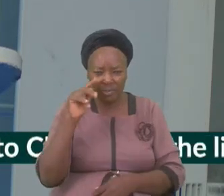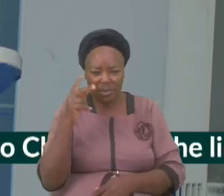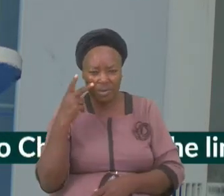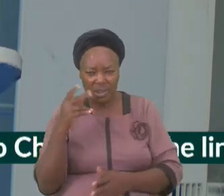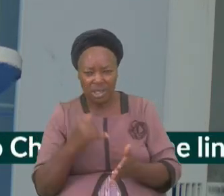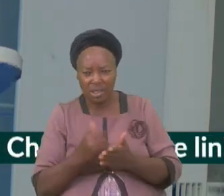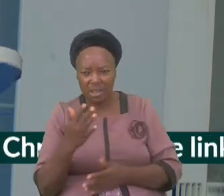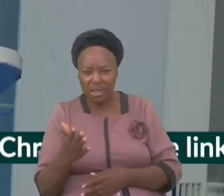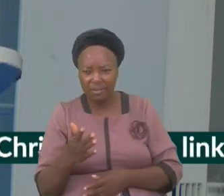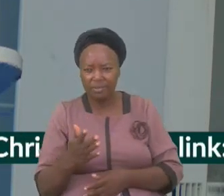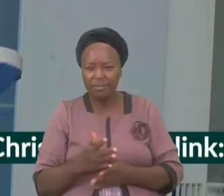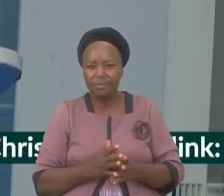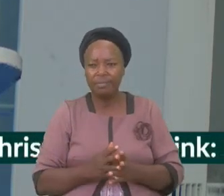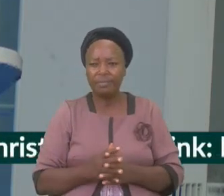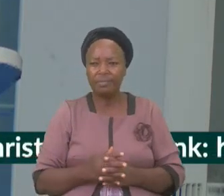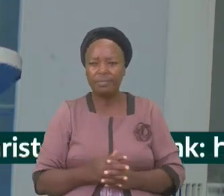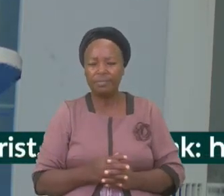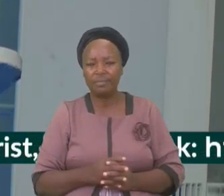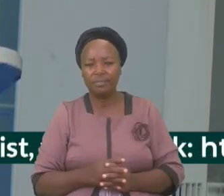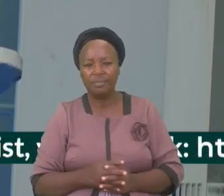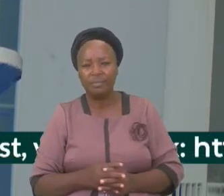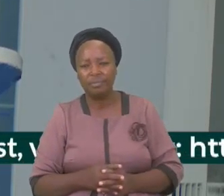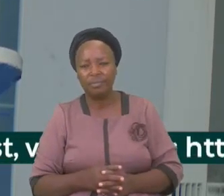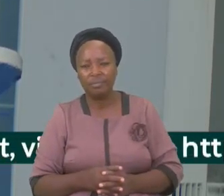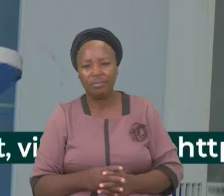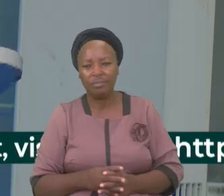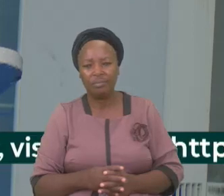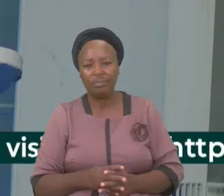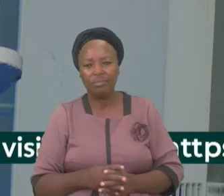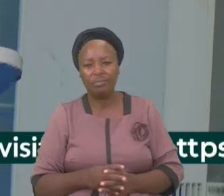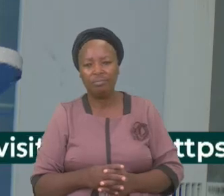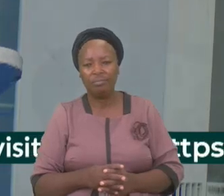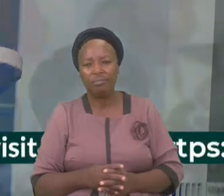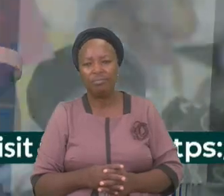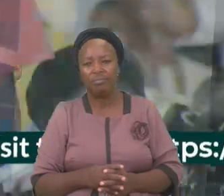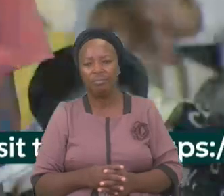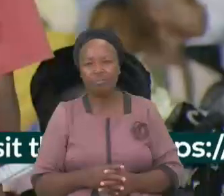Below your player there, click on it and fill the form